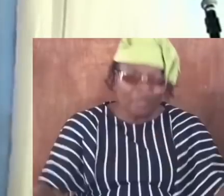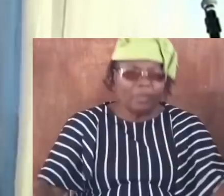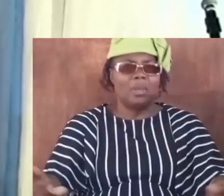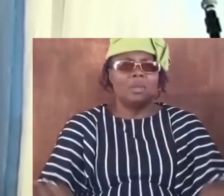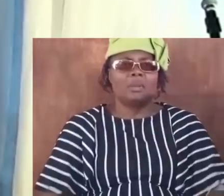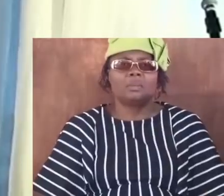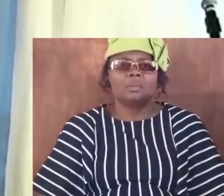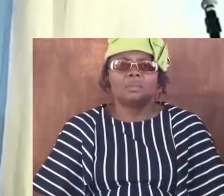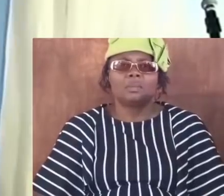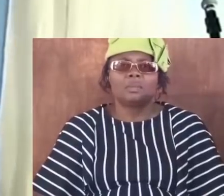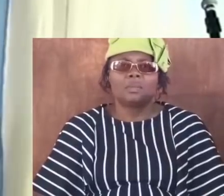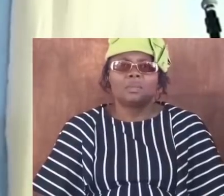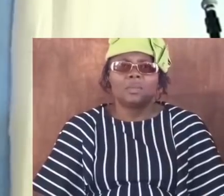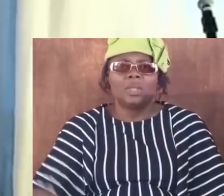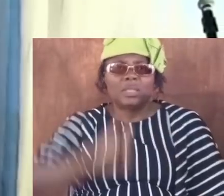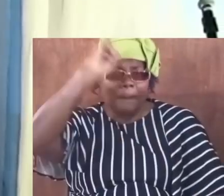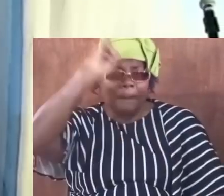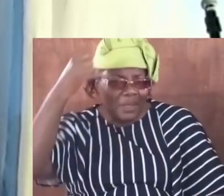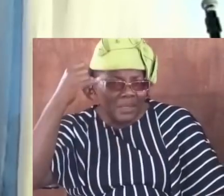is impossible.